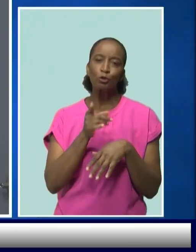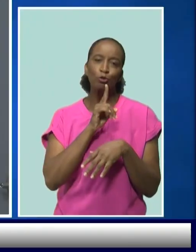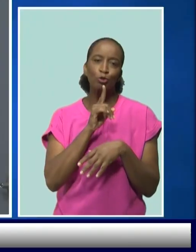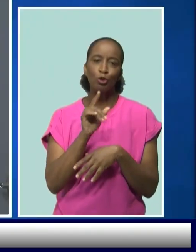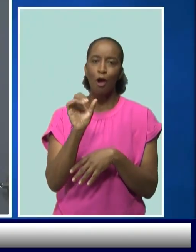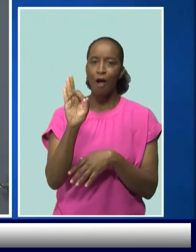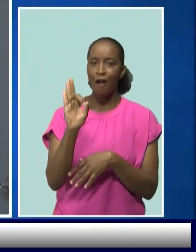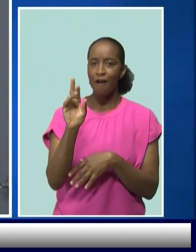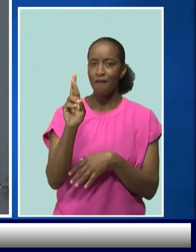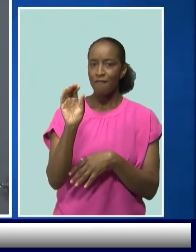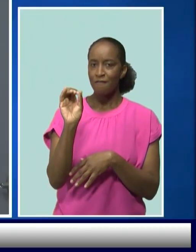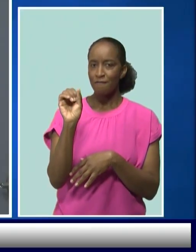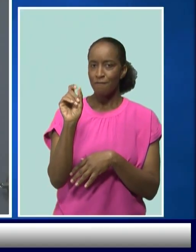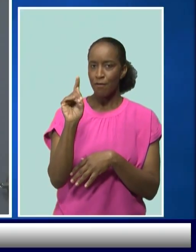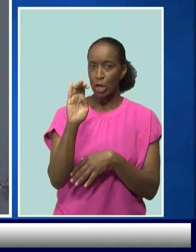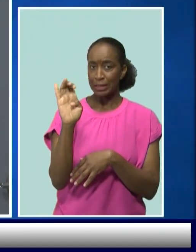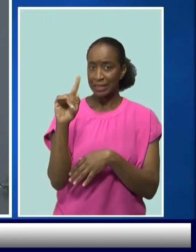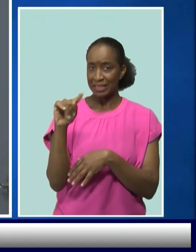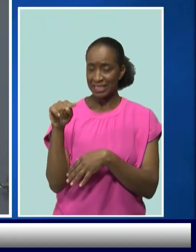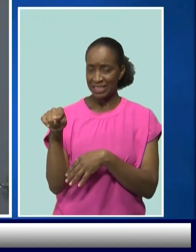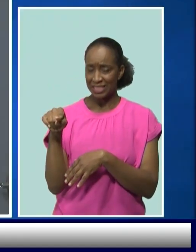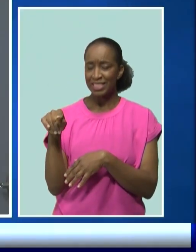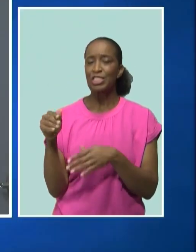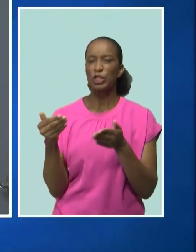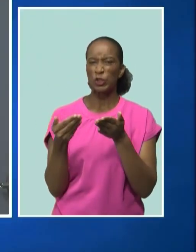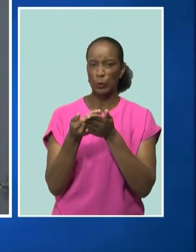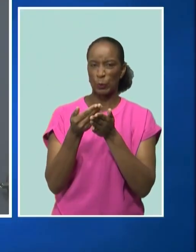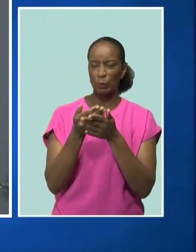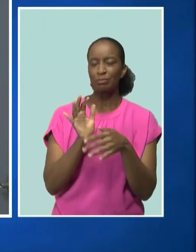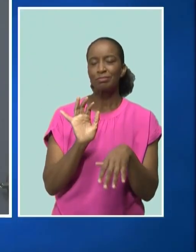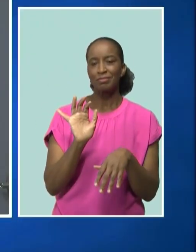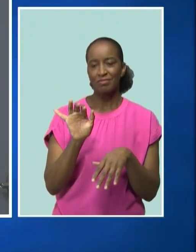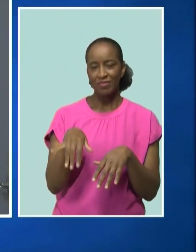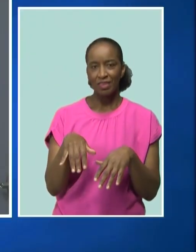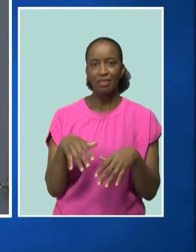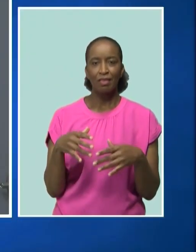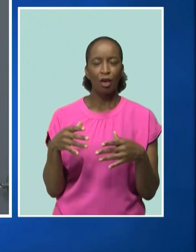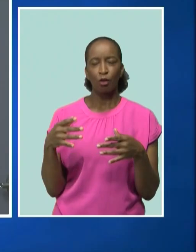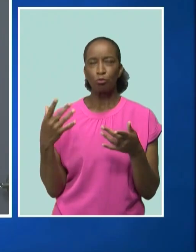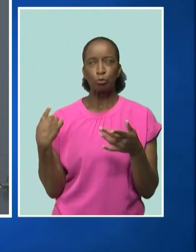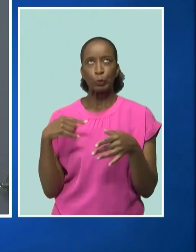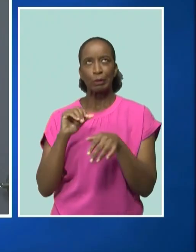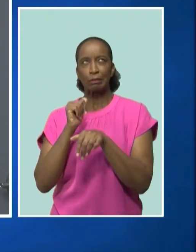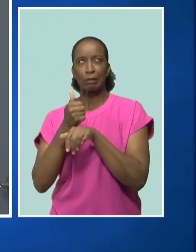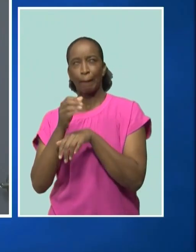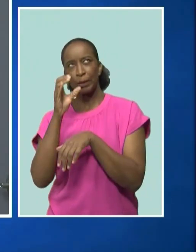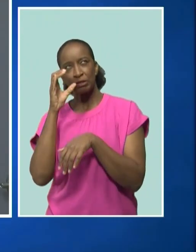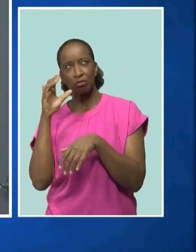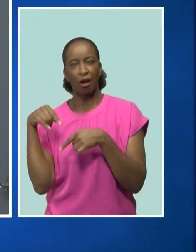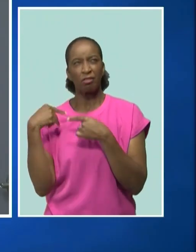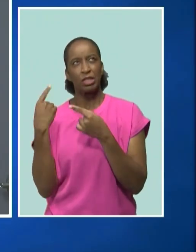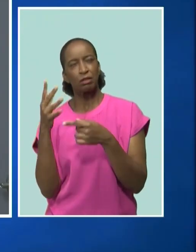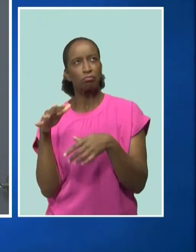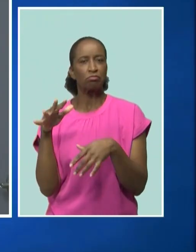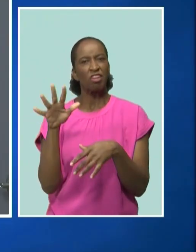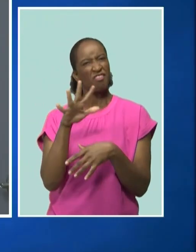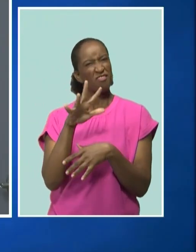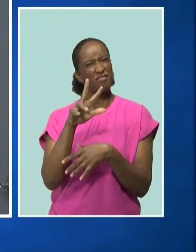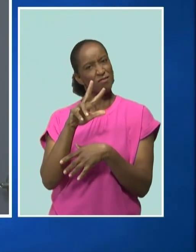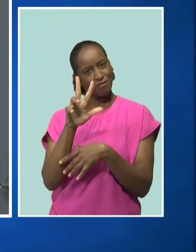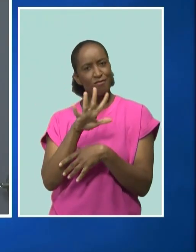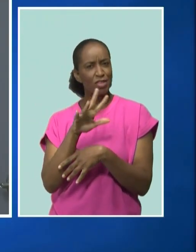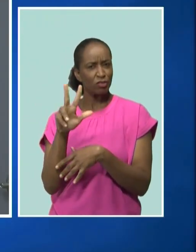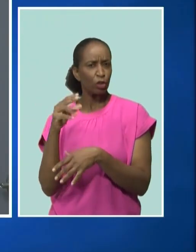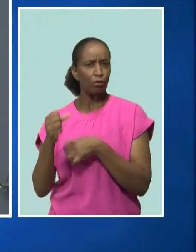is our 4th year this year. Chefette was 72, so if you do the math, that's what, 53 years? So there's a lot